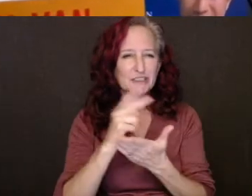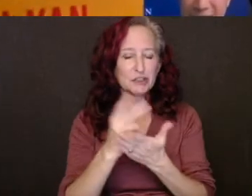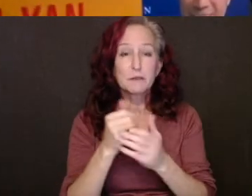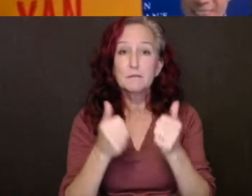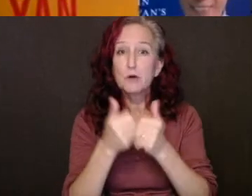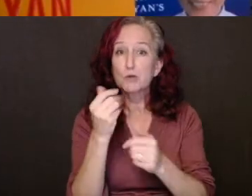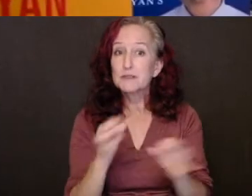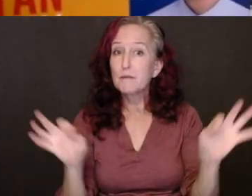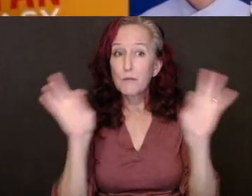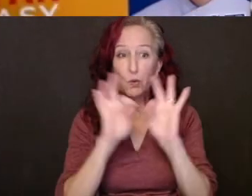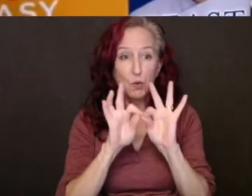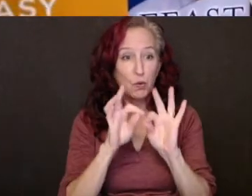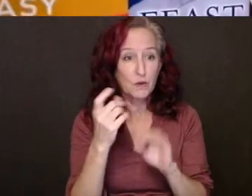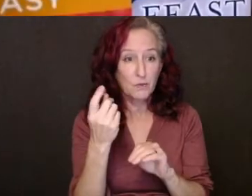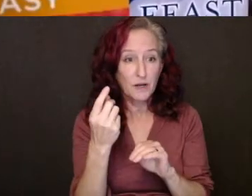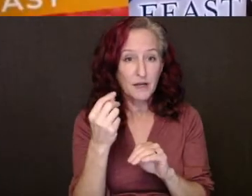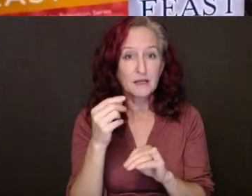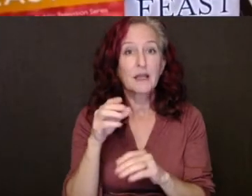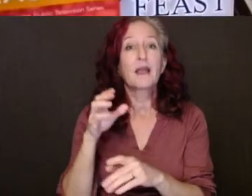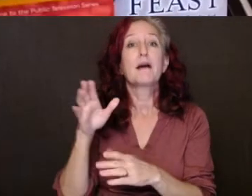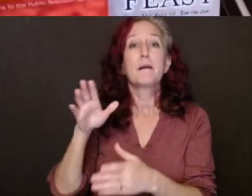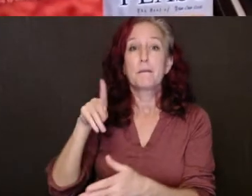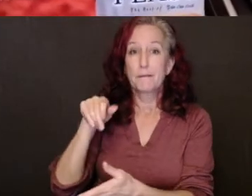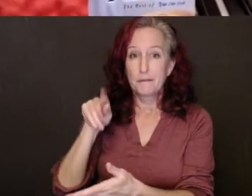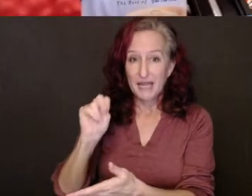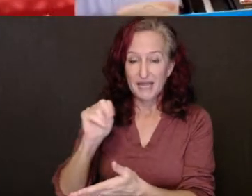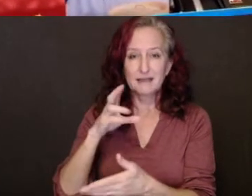the Cookbook Award of the Year in the World Book